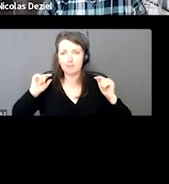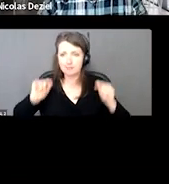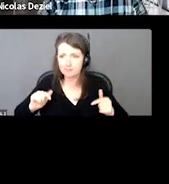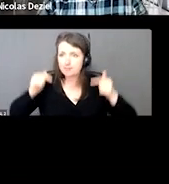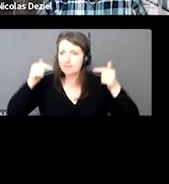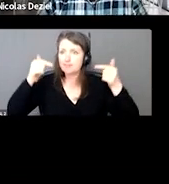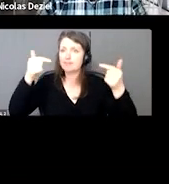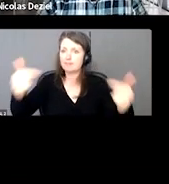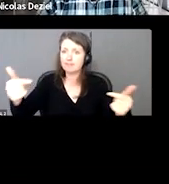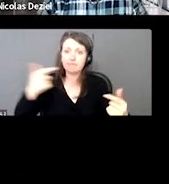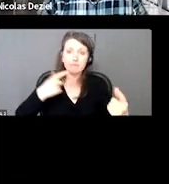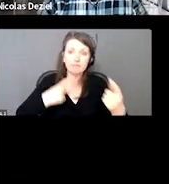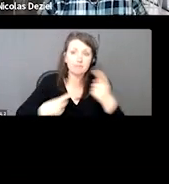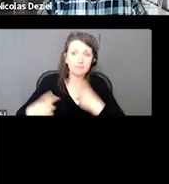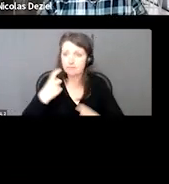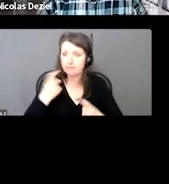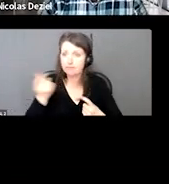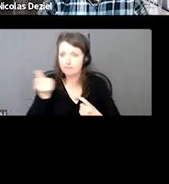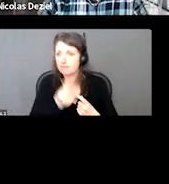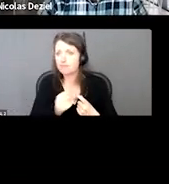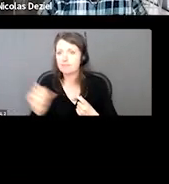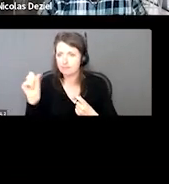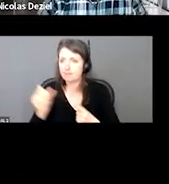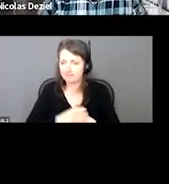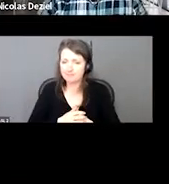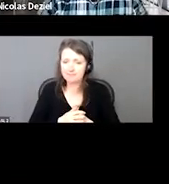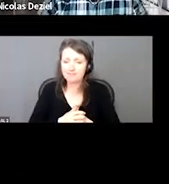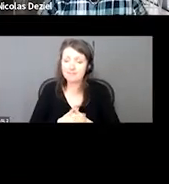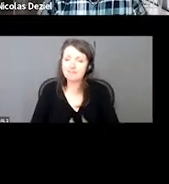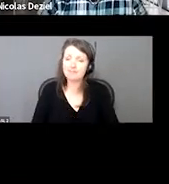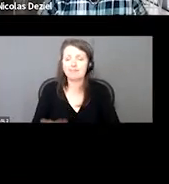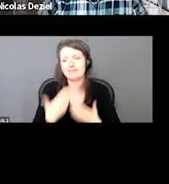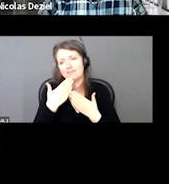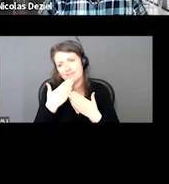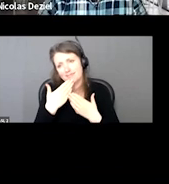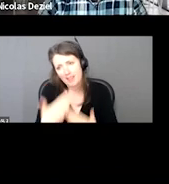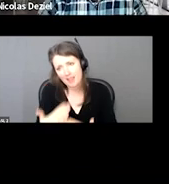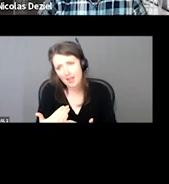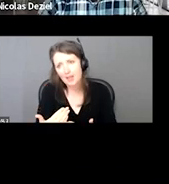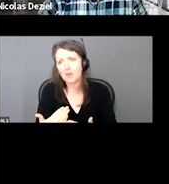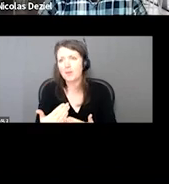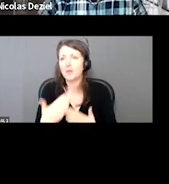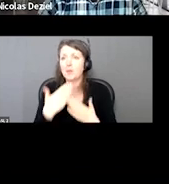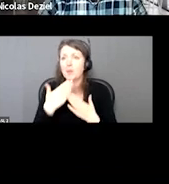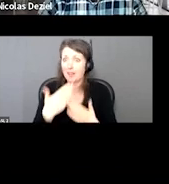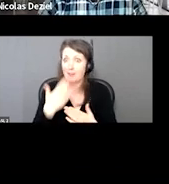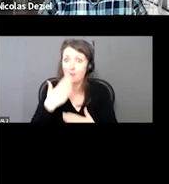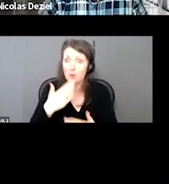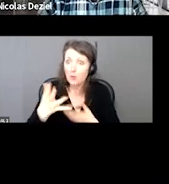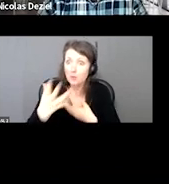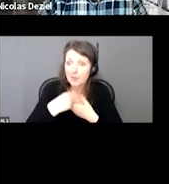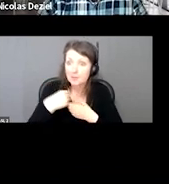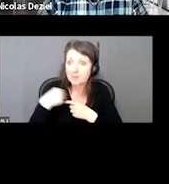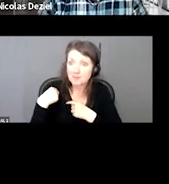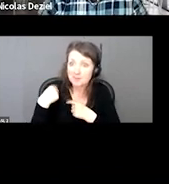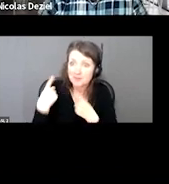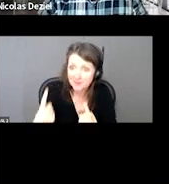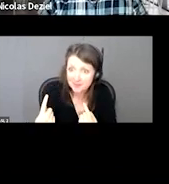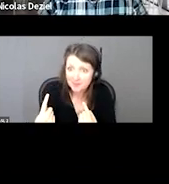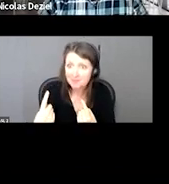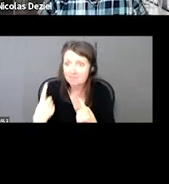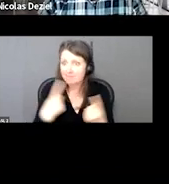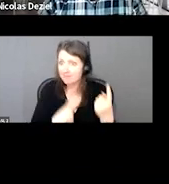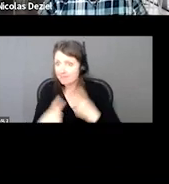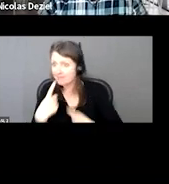may have on what I've talked about. Thank you in advance for questions that have been asked so far. I'm very happy to see that you